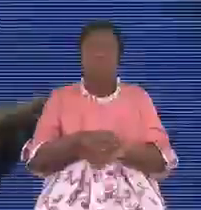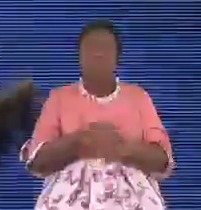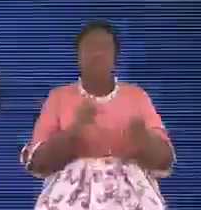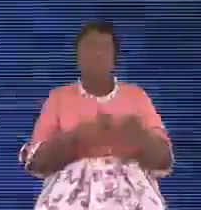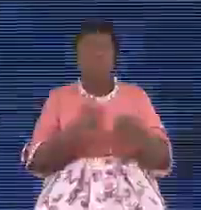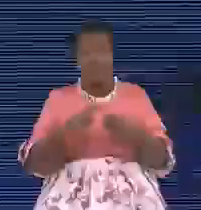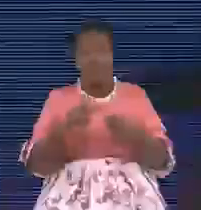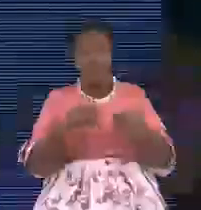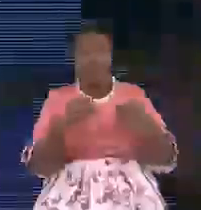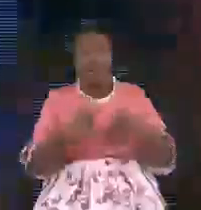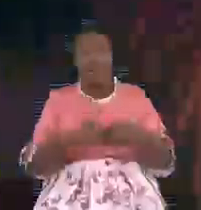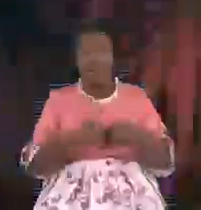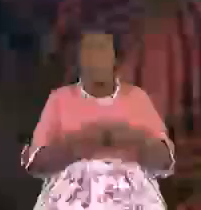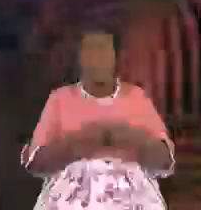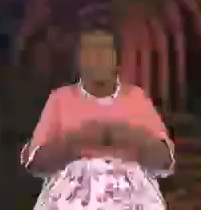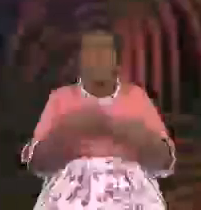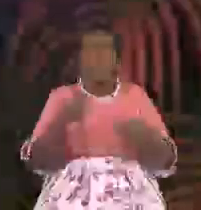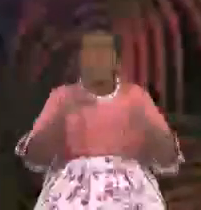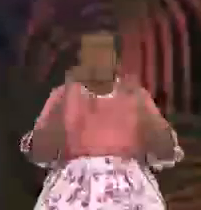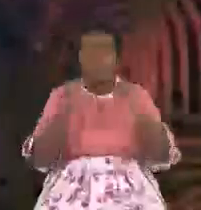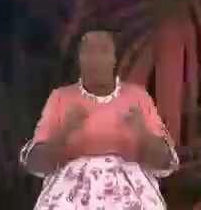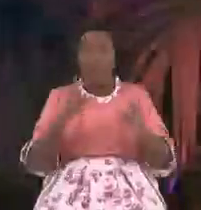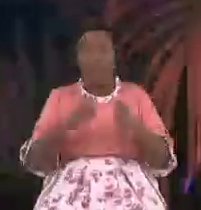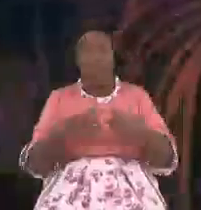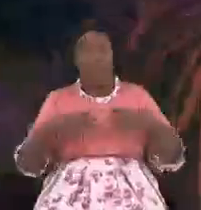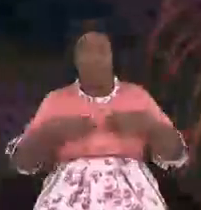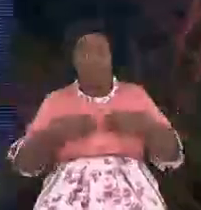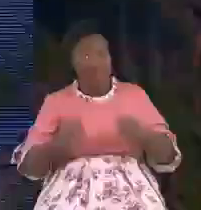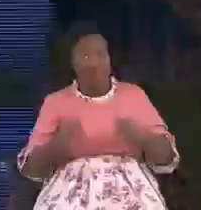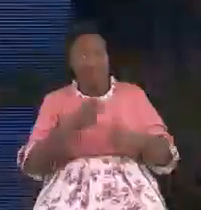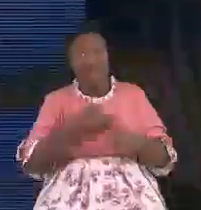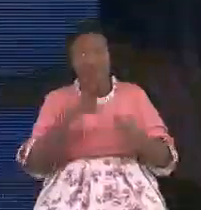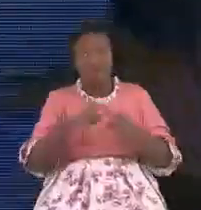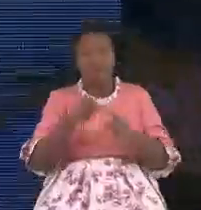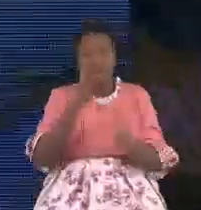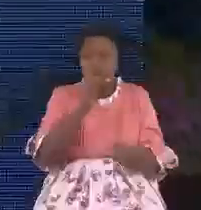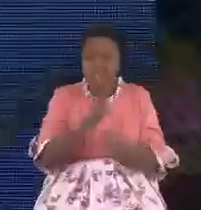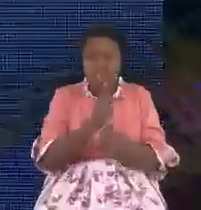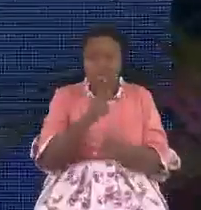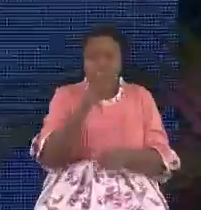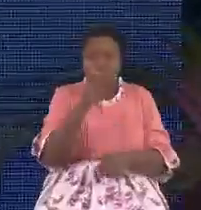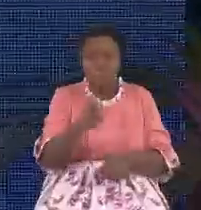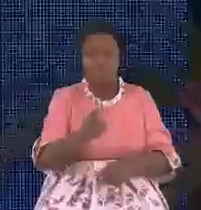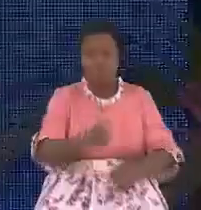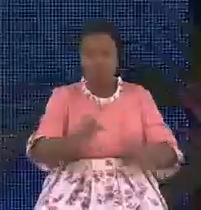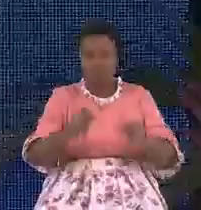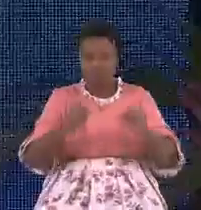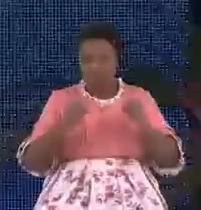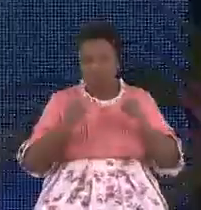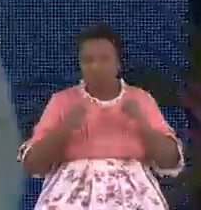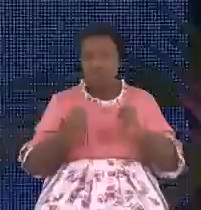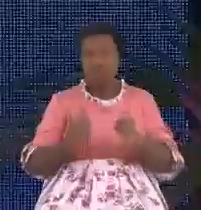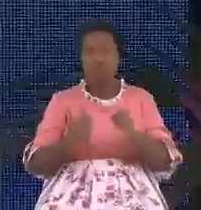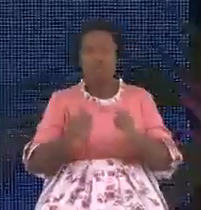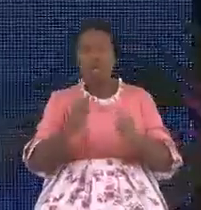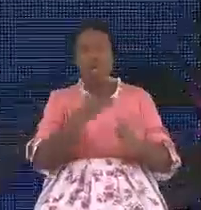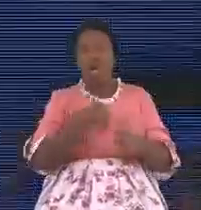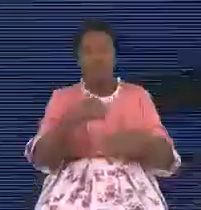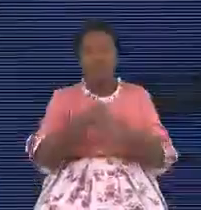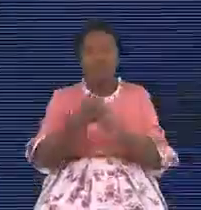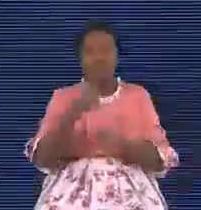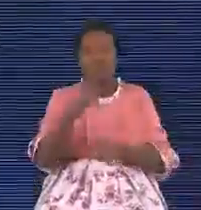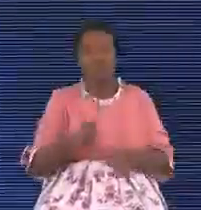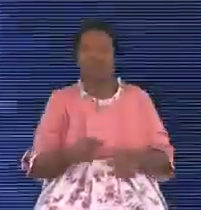power to heal and to keep you stronger and make you whole if there's